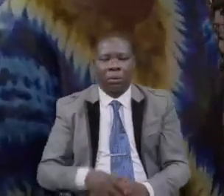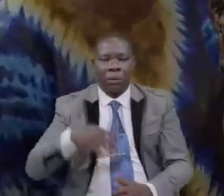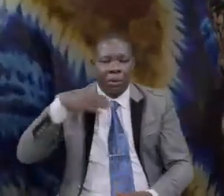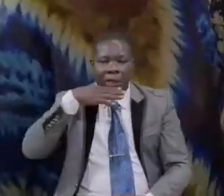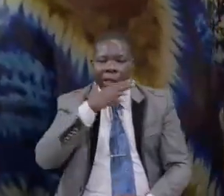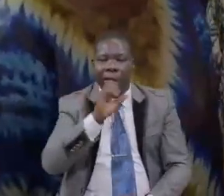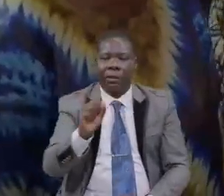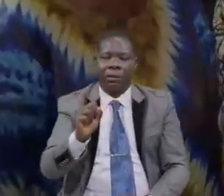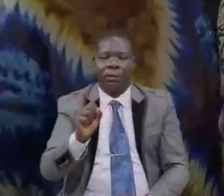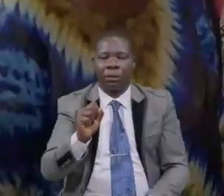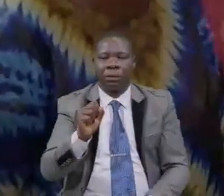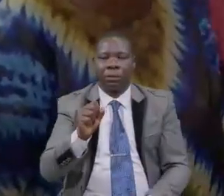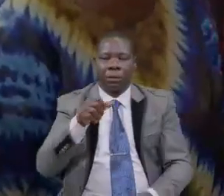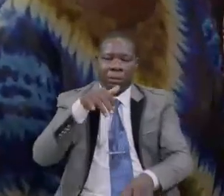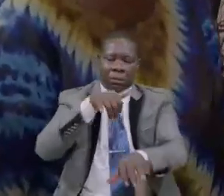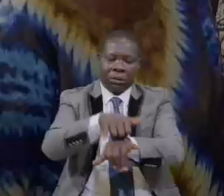lies,